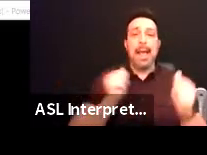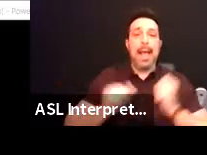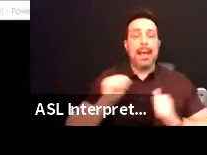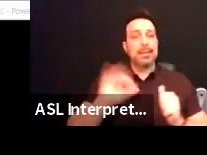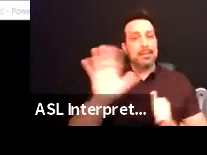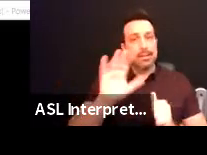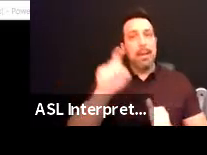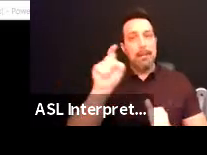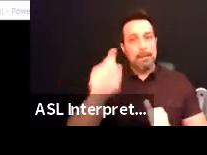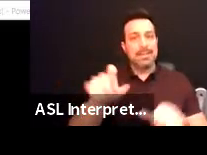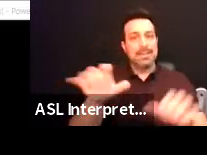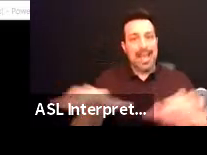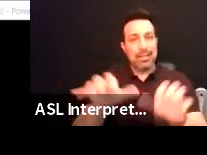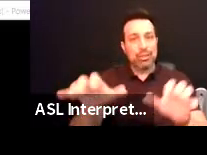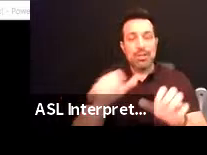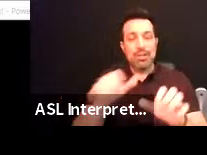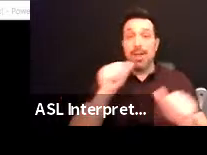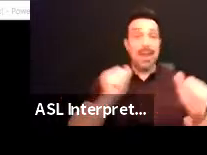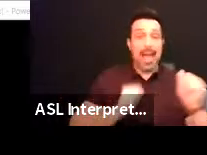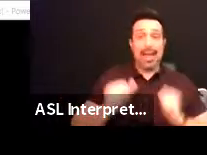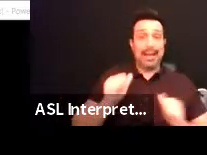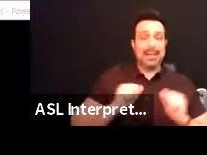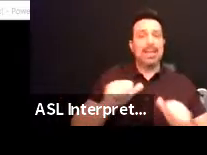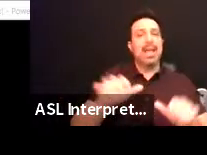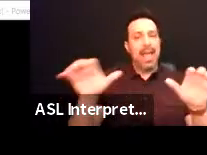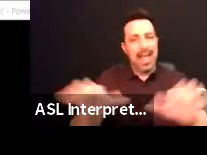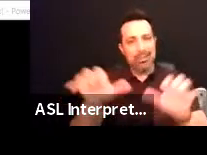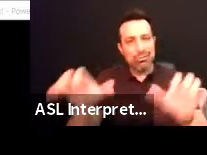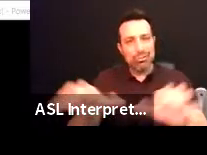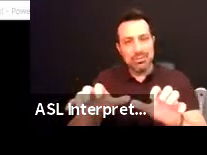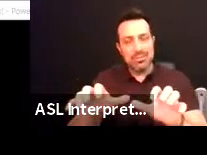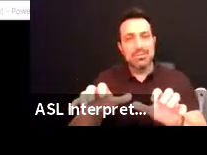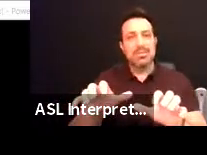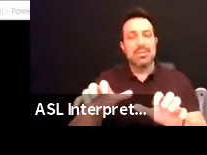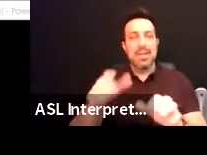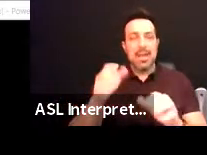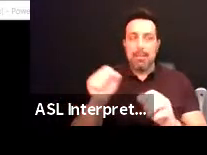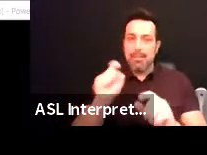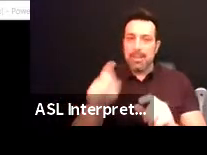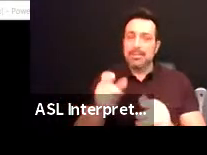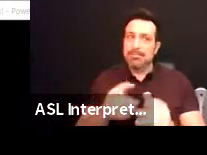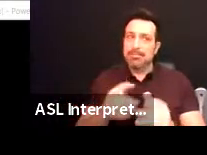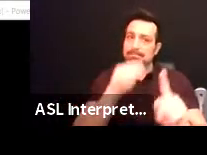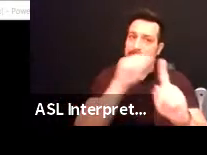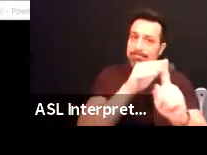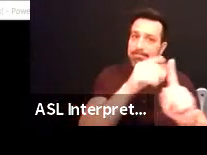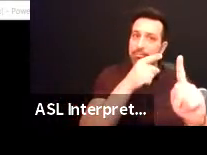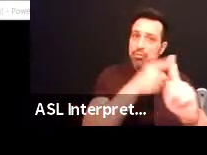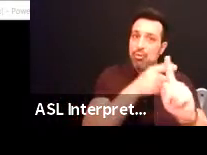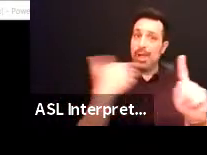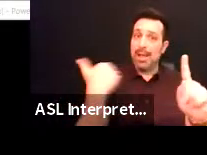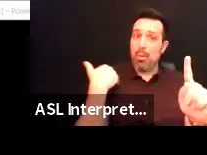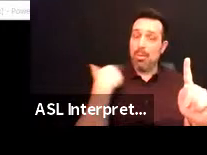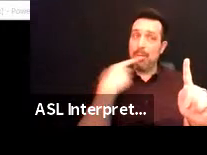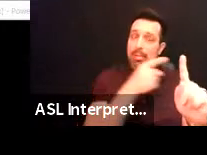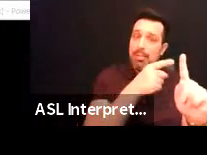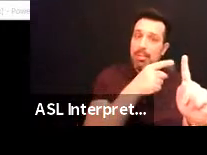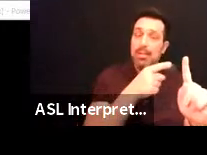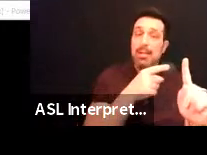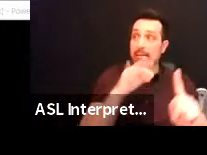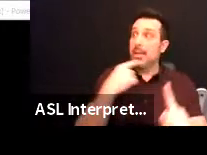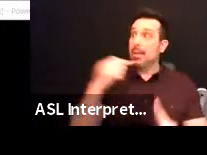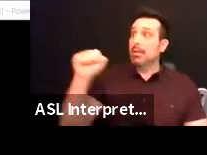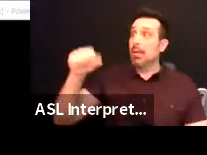have action, not acting, but action, and hold them accountable. If they say, yeah, we're gonna go ahead and do